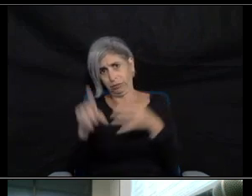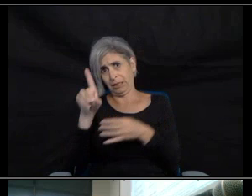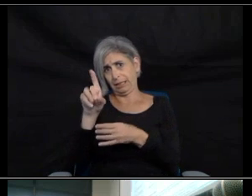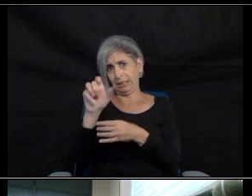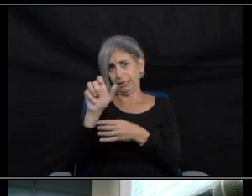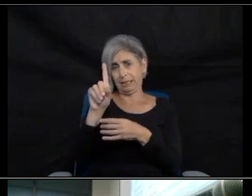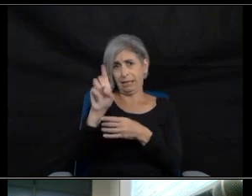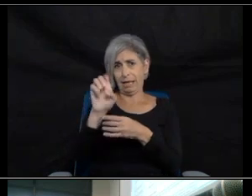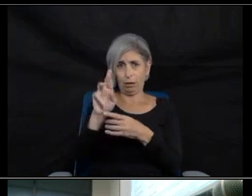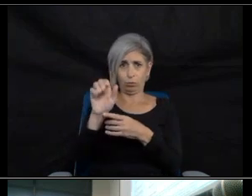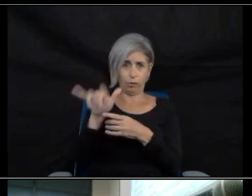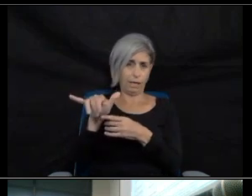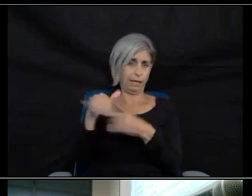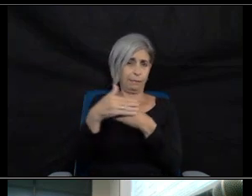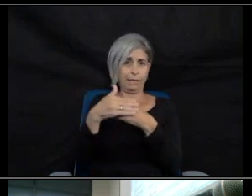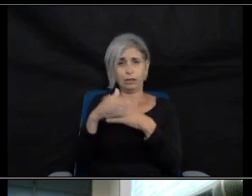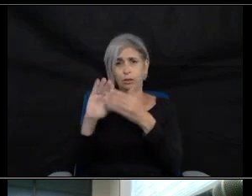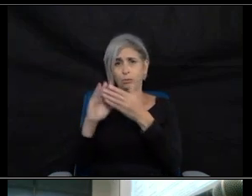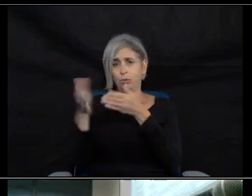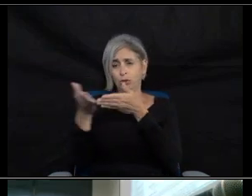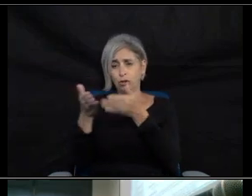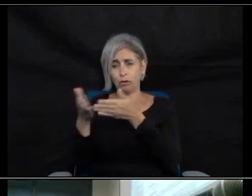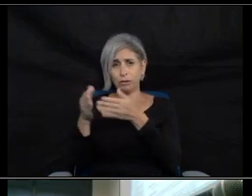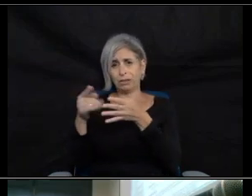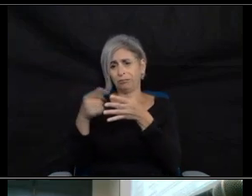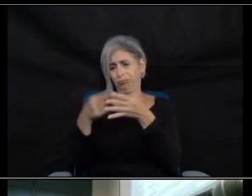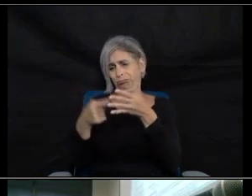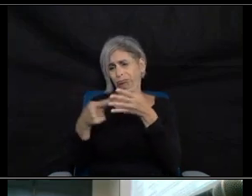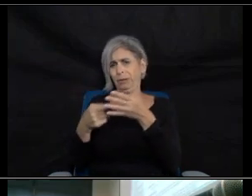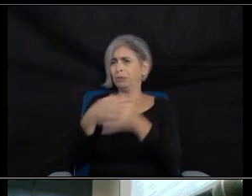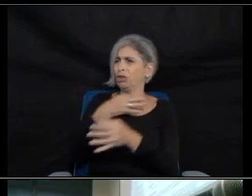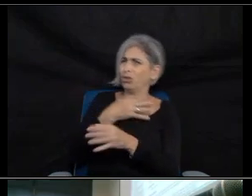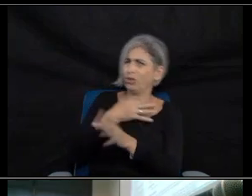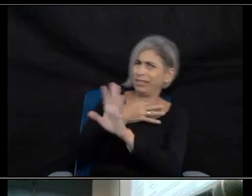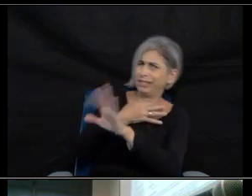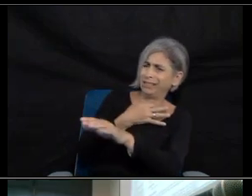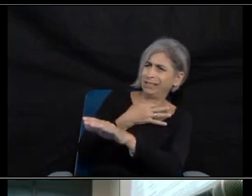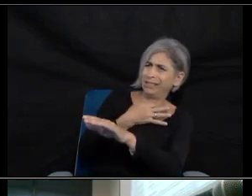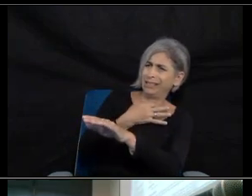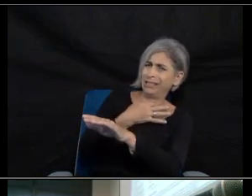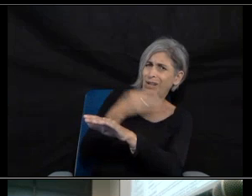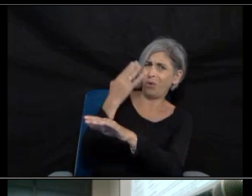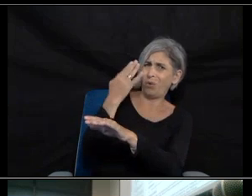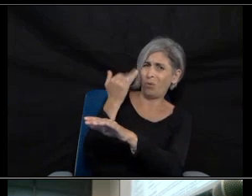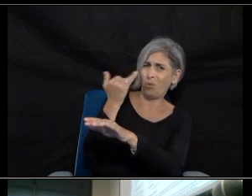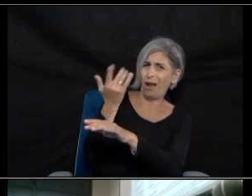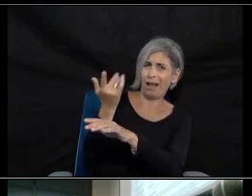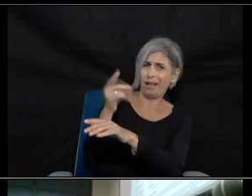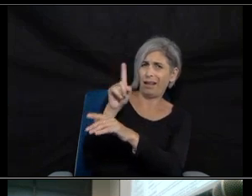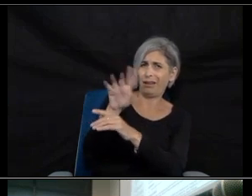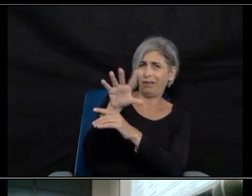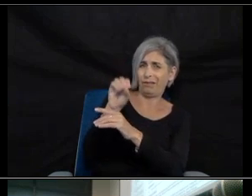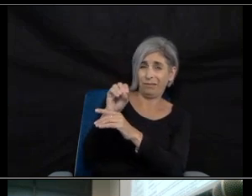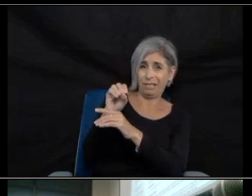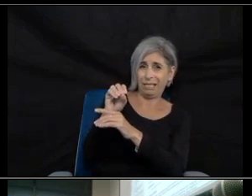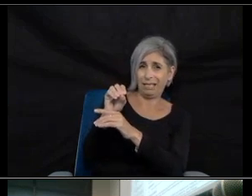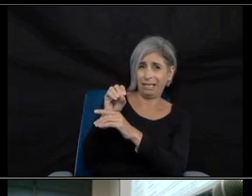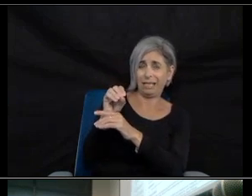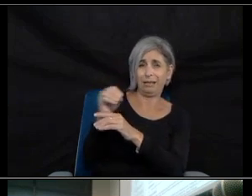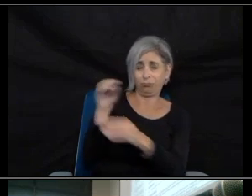Beach Neighborhood and Community Services. I'm just wondering why I have to get 150 pre-packed